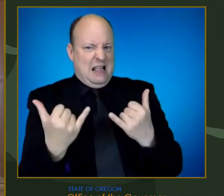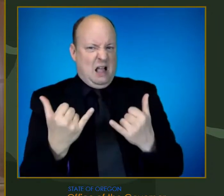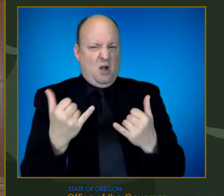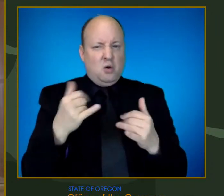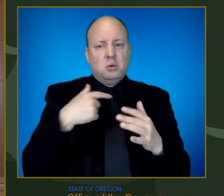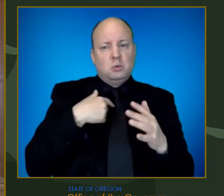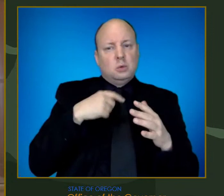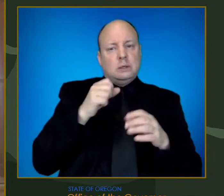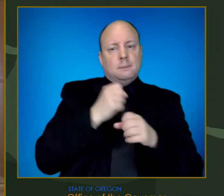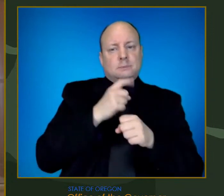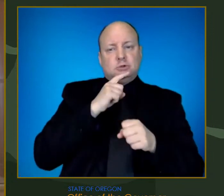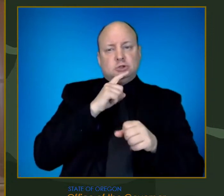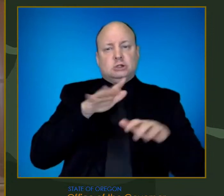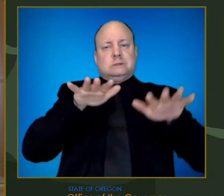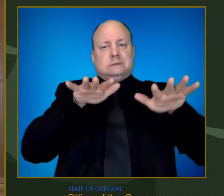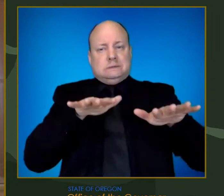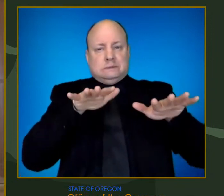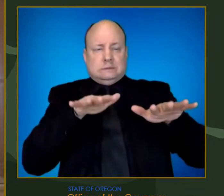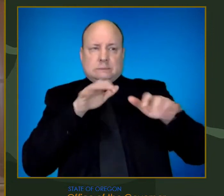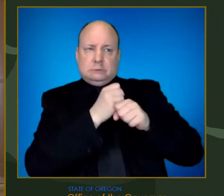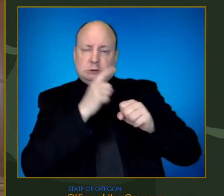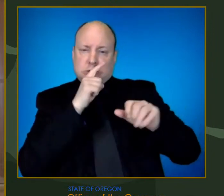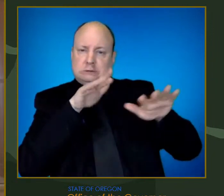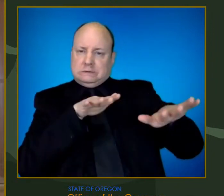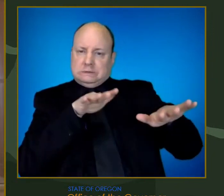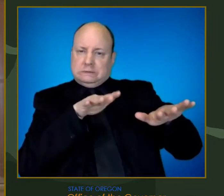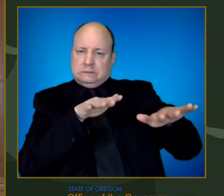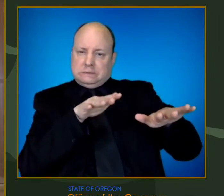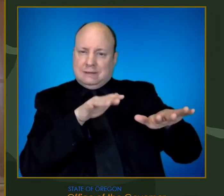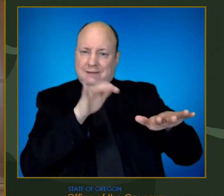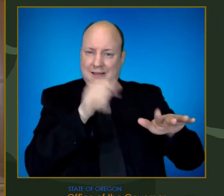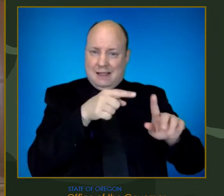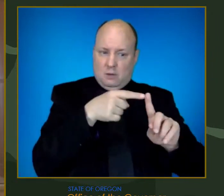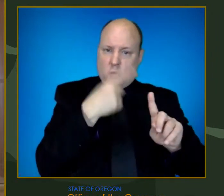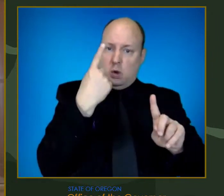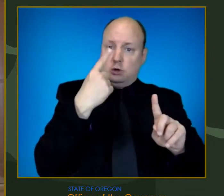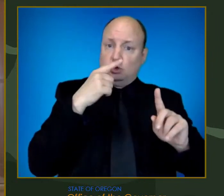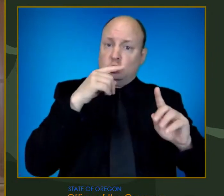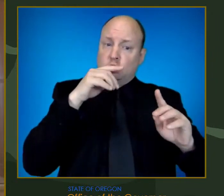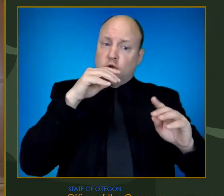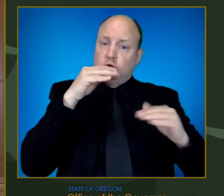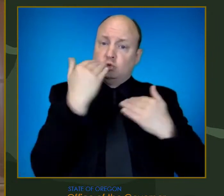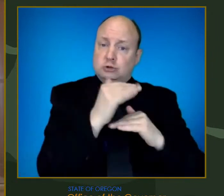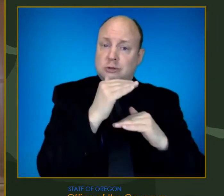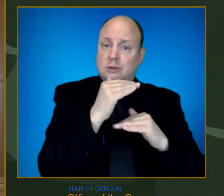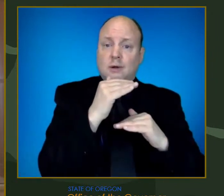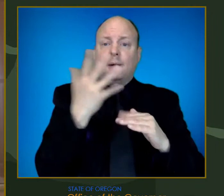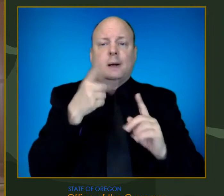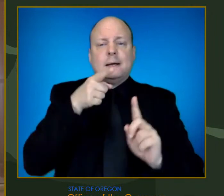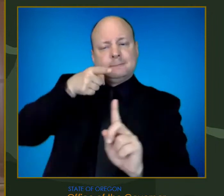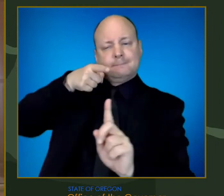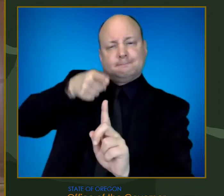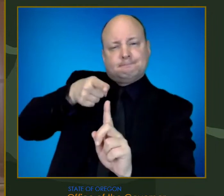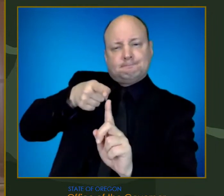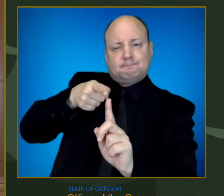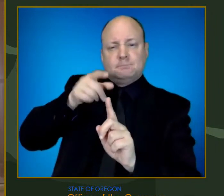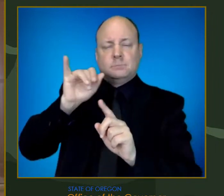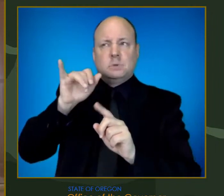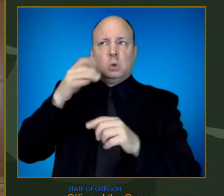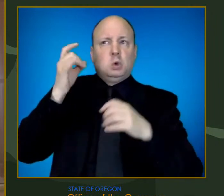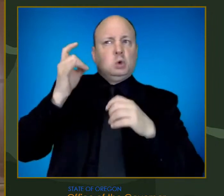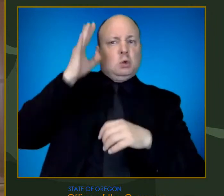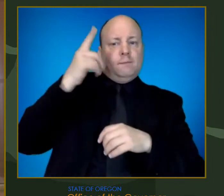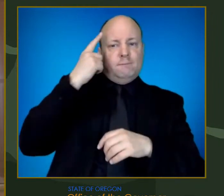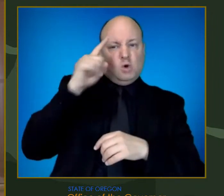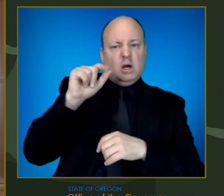the one restriction that in extreme risk that closed the economy down. So as